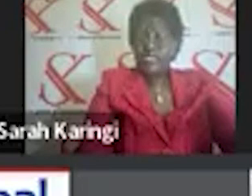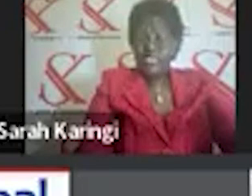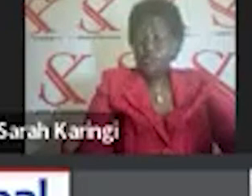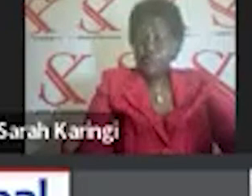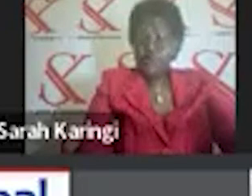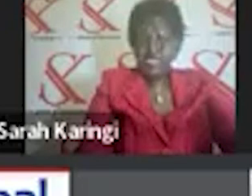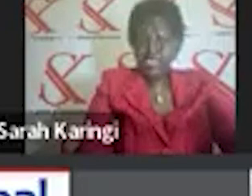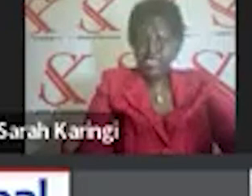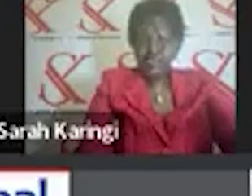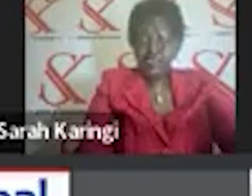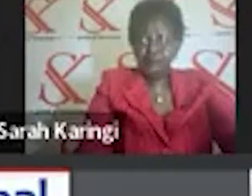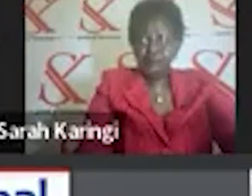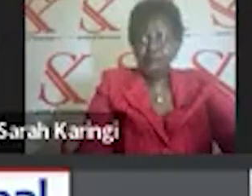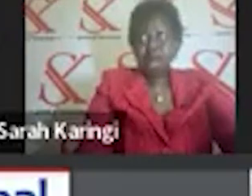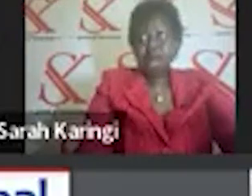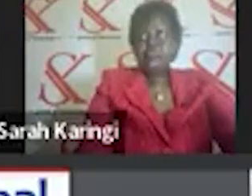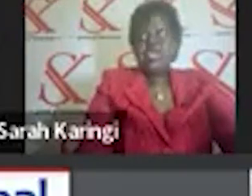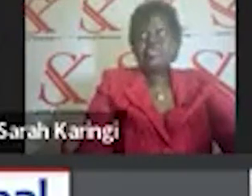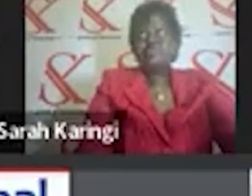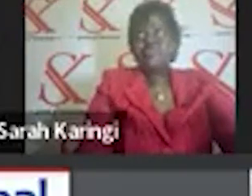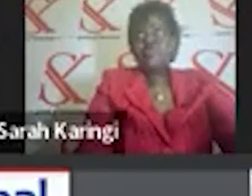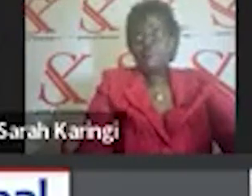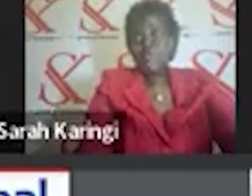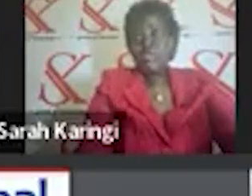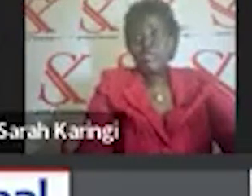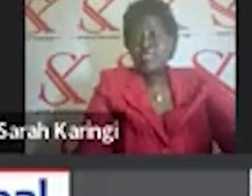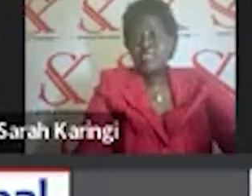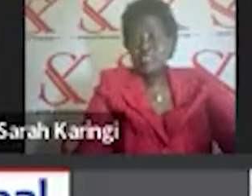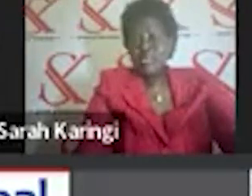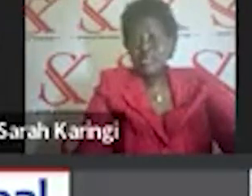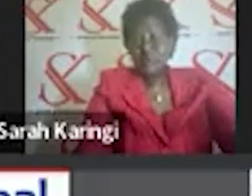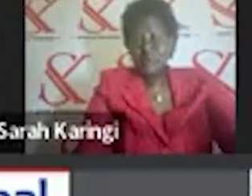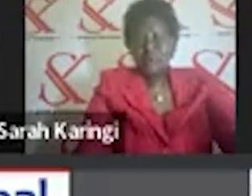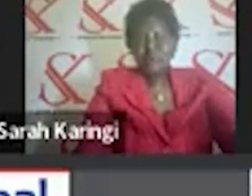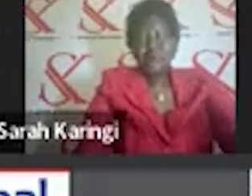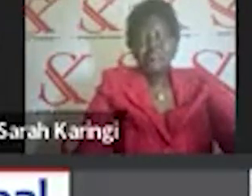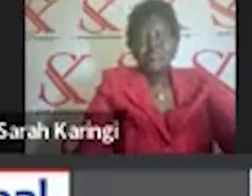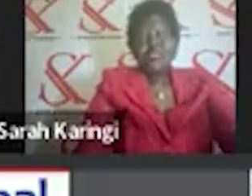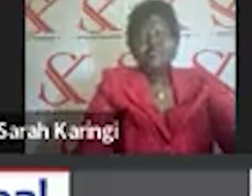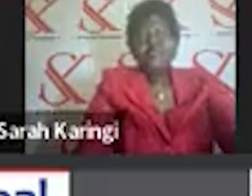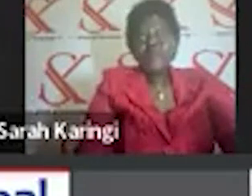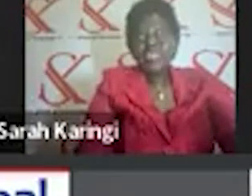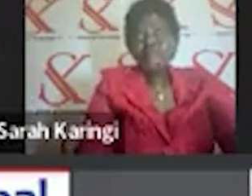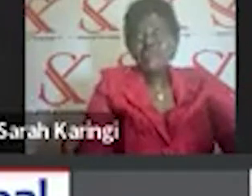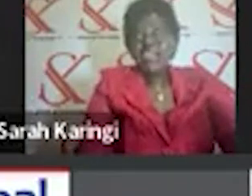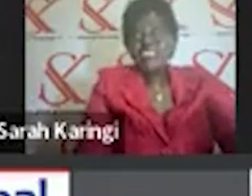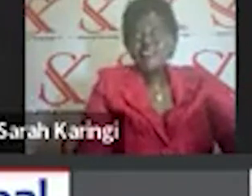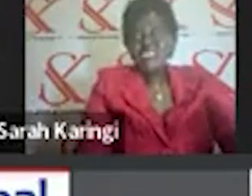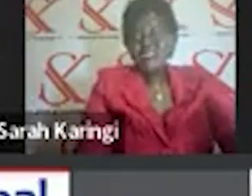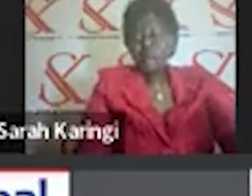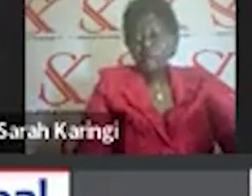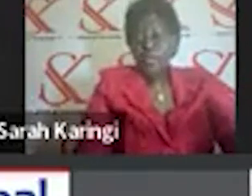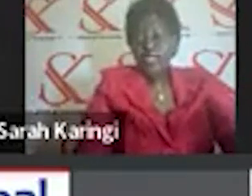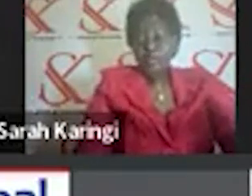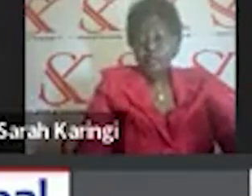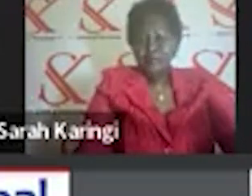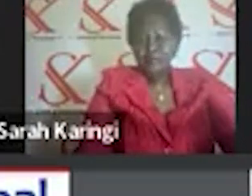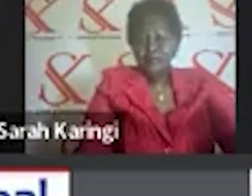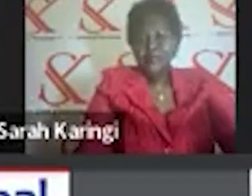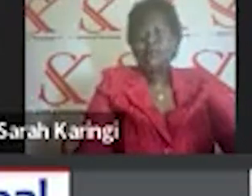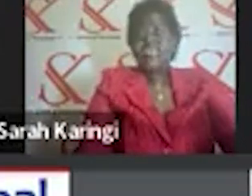you are all listening to me very carefully and with your open ears. Have you ever asked yourself